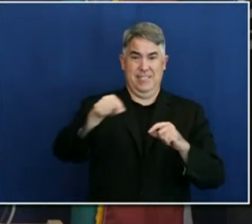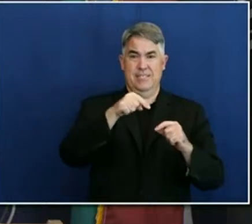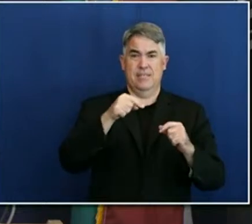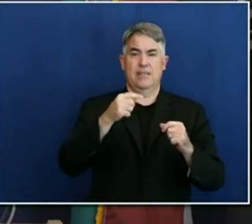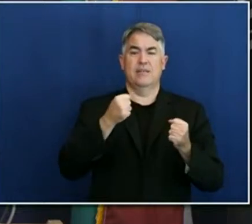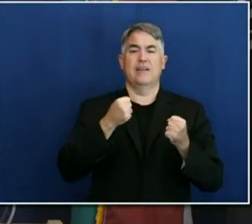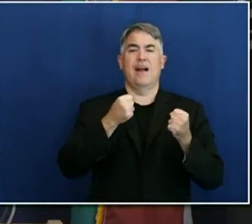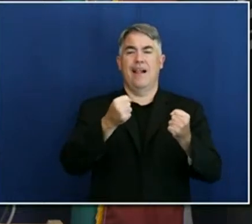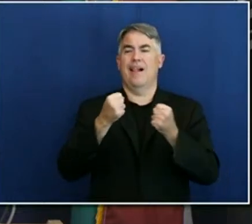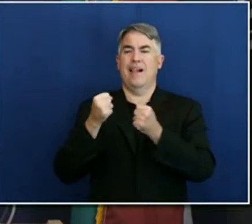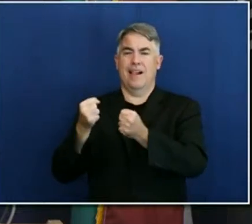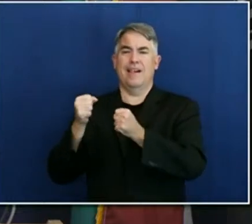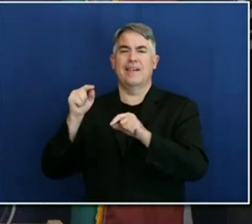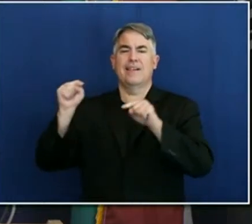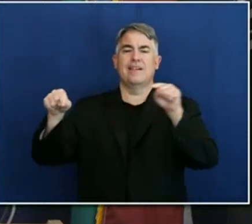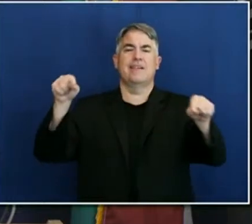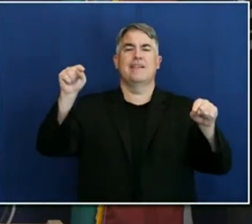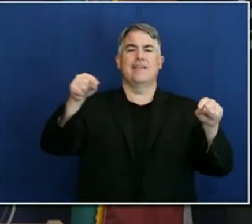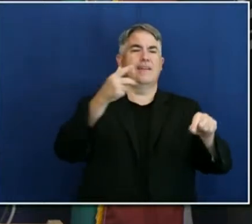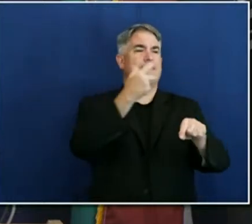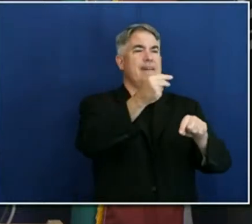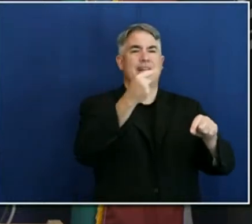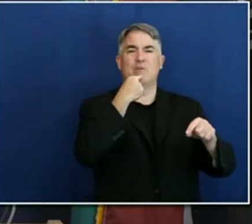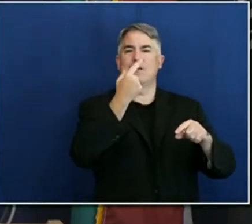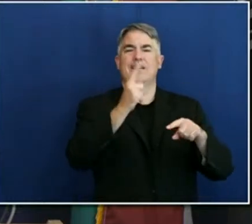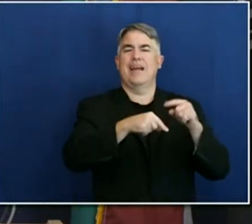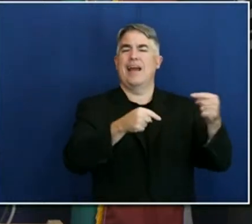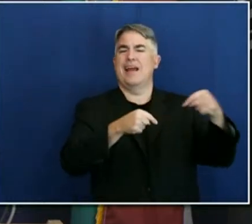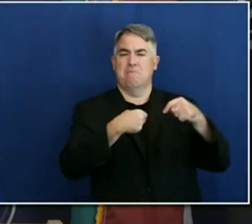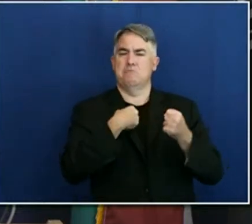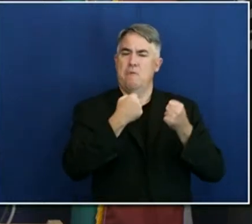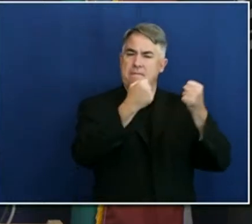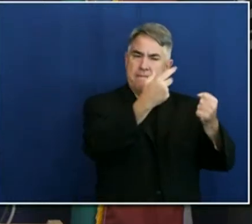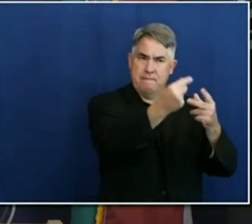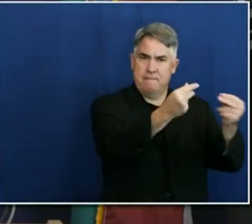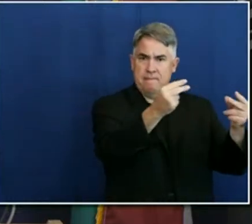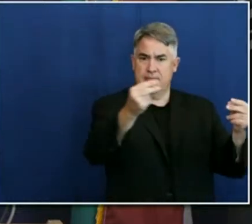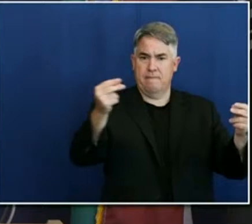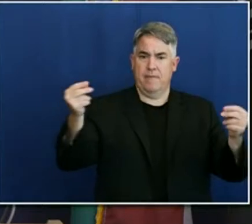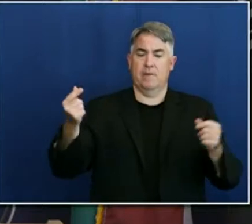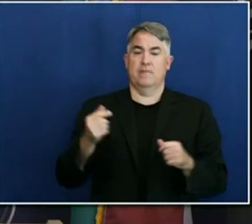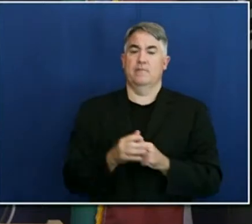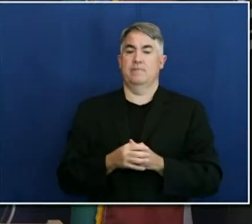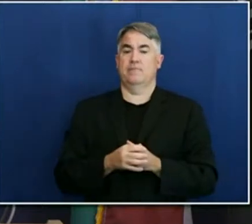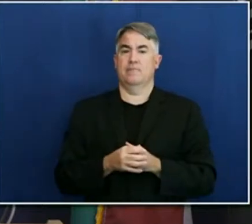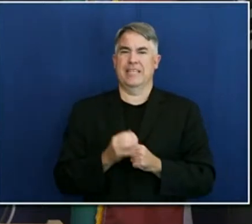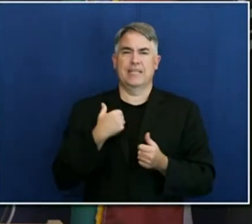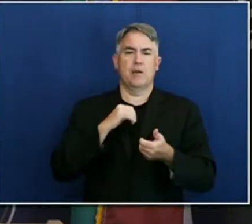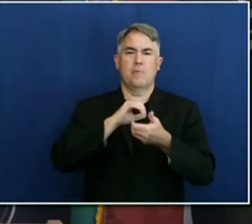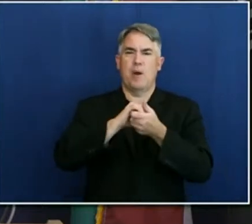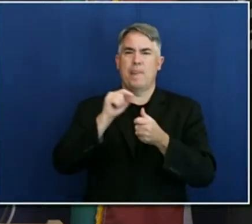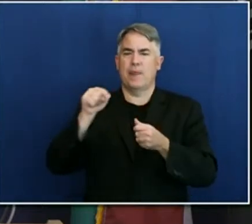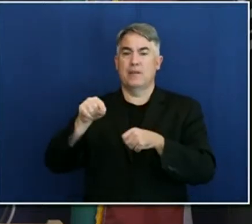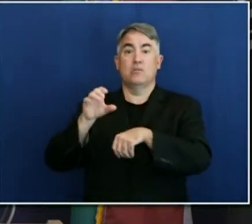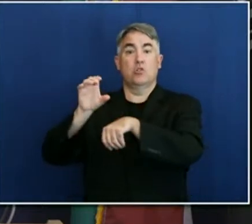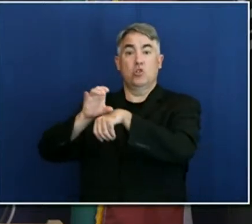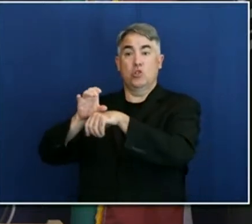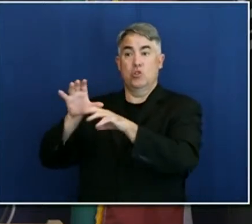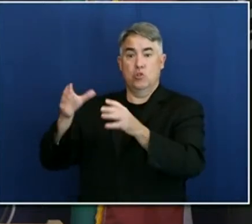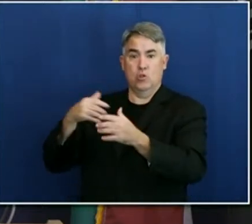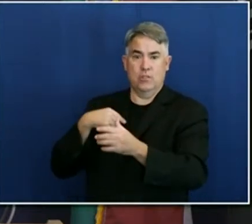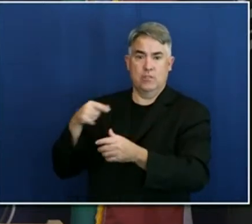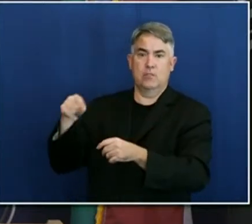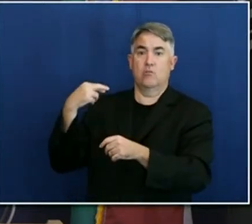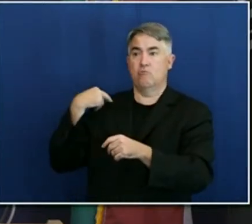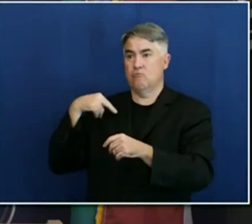We're looking at heavily trafficked areas where we can go up and set up mobile locations where people can drop into that